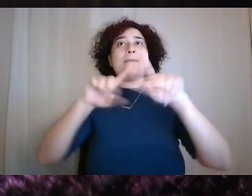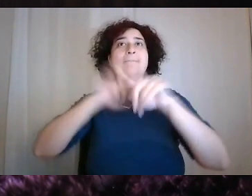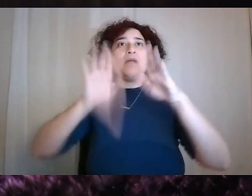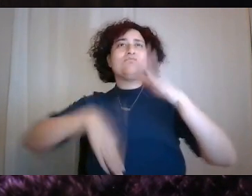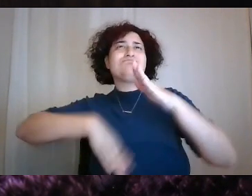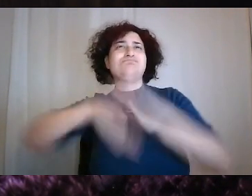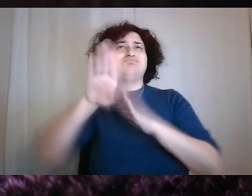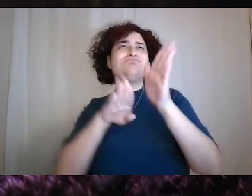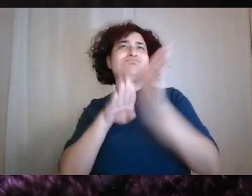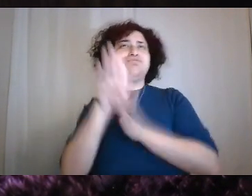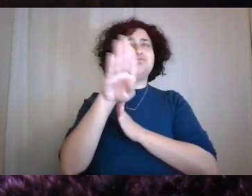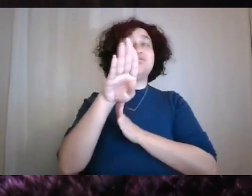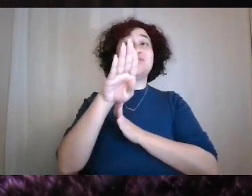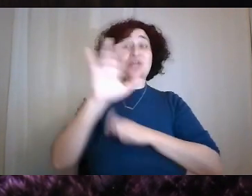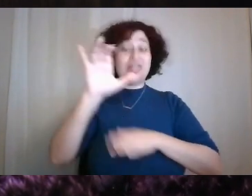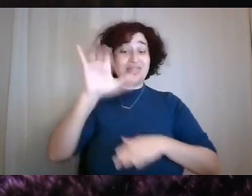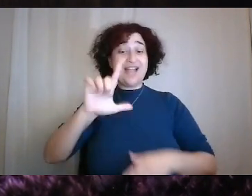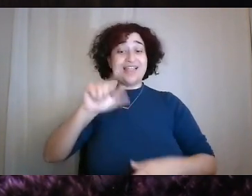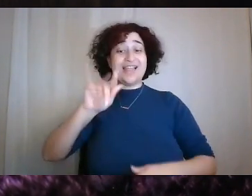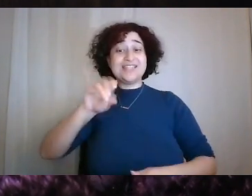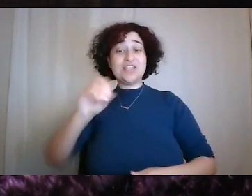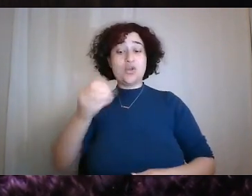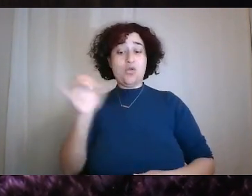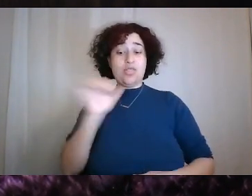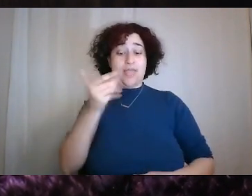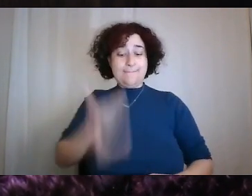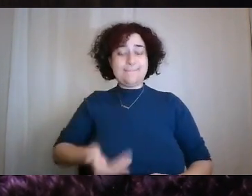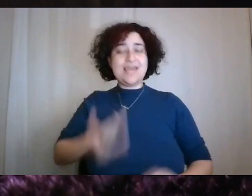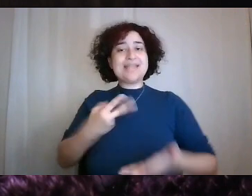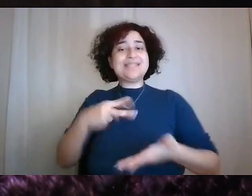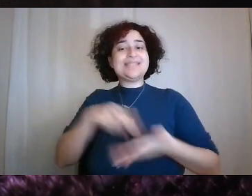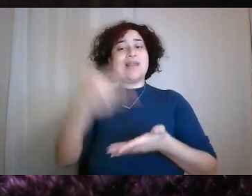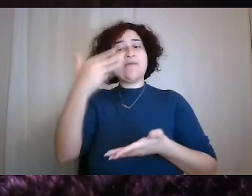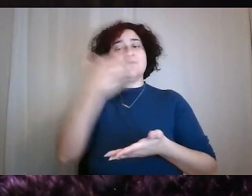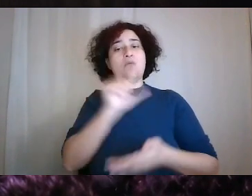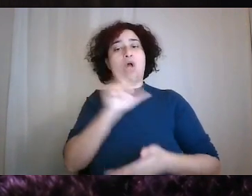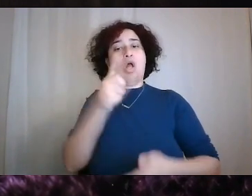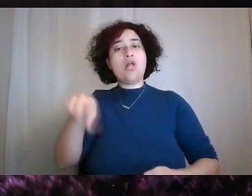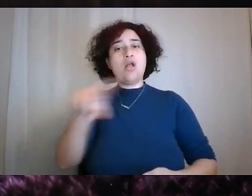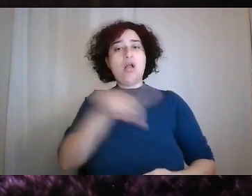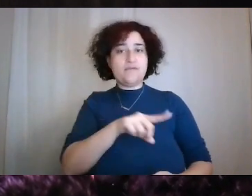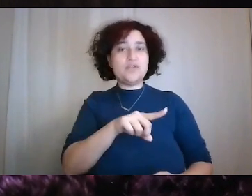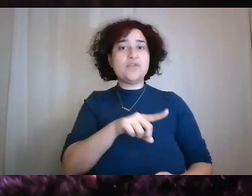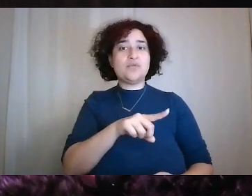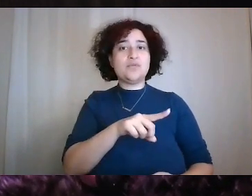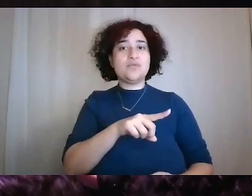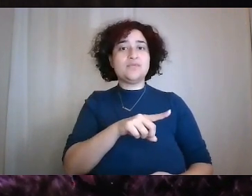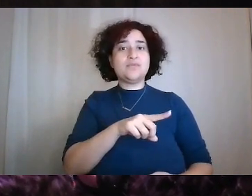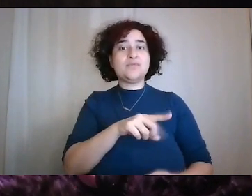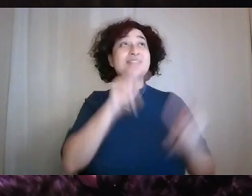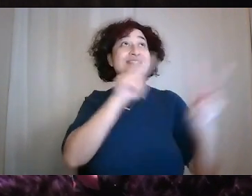day stand in front of all of you under shattered glass.